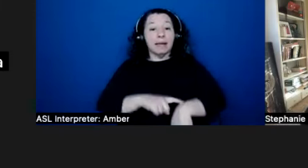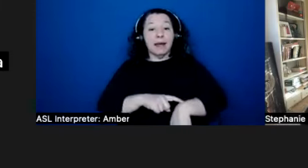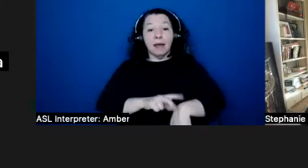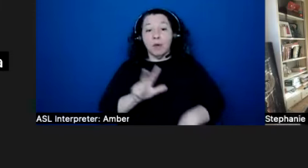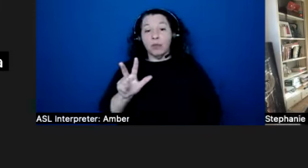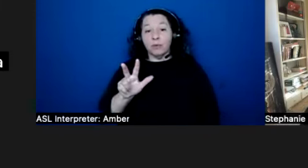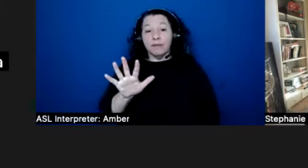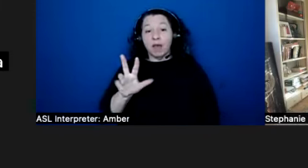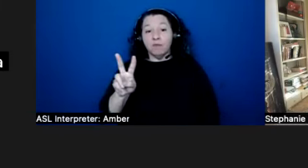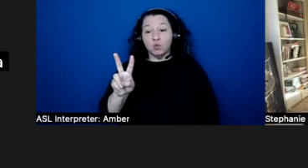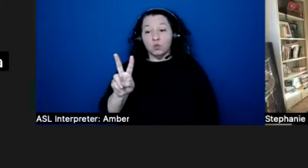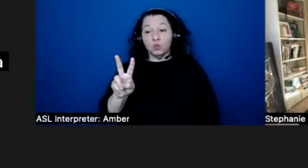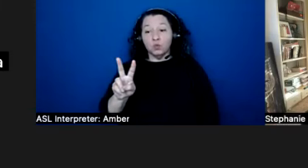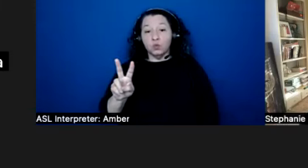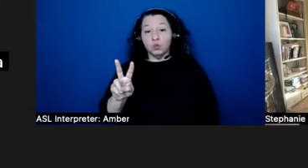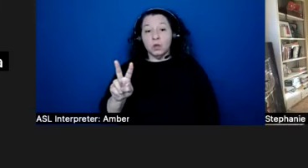3:52.